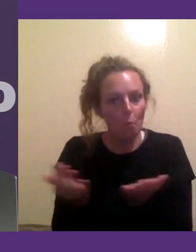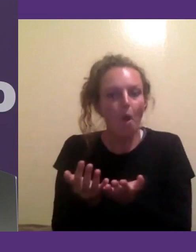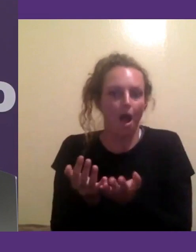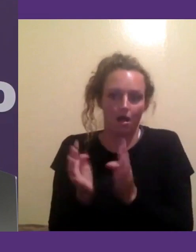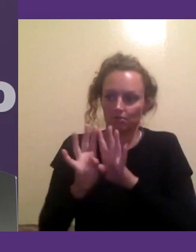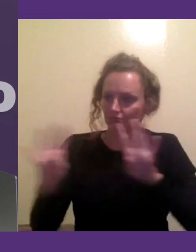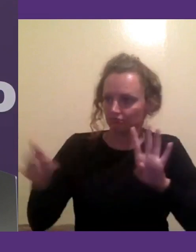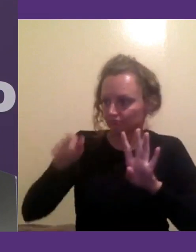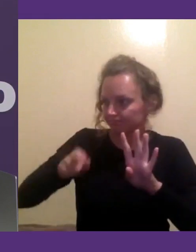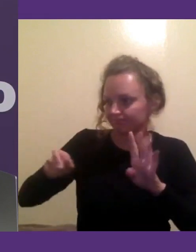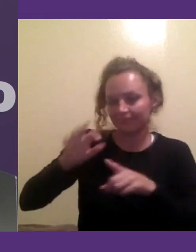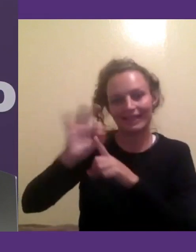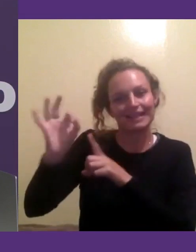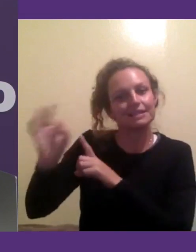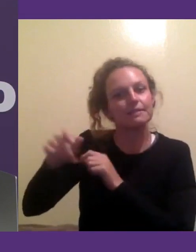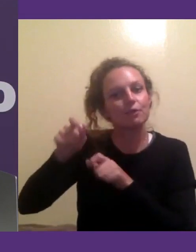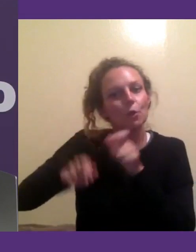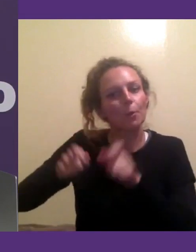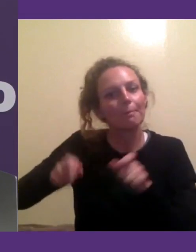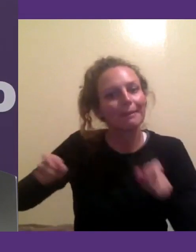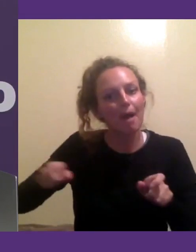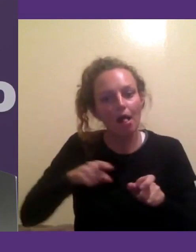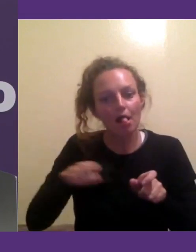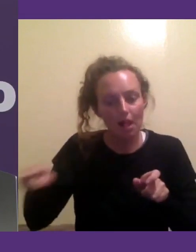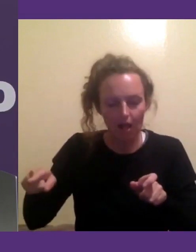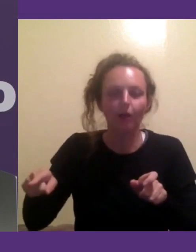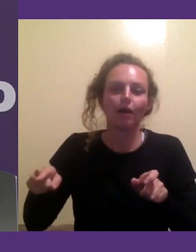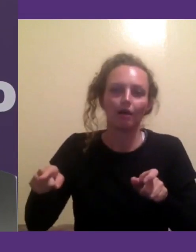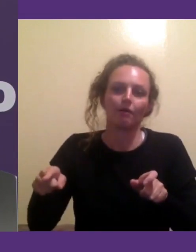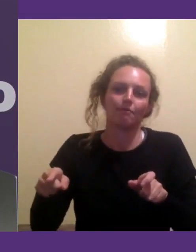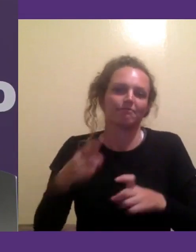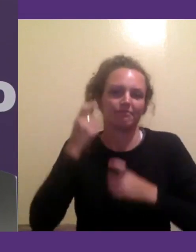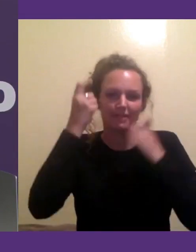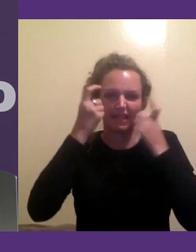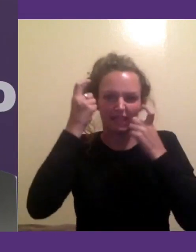interesting stories about the differences and similarities in different places in